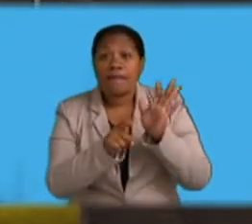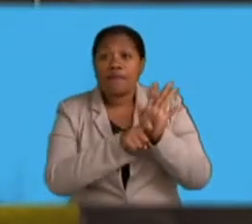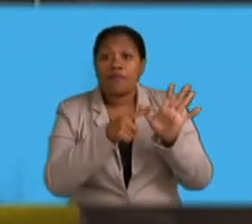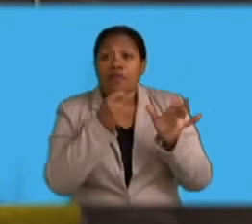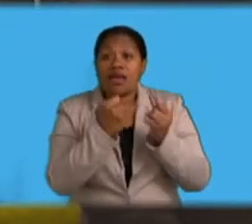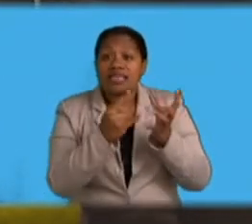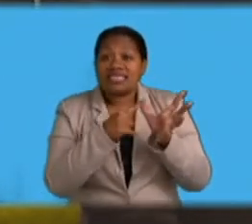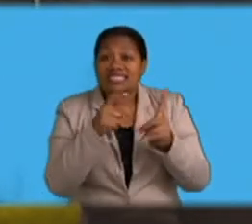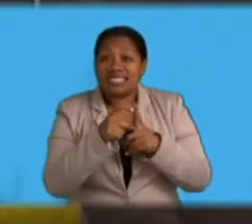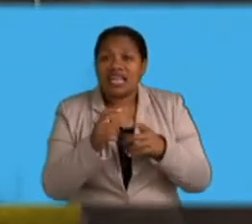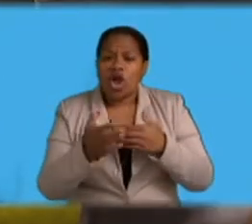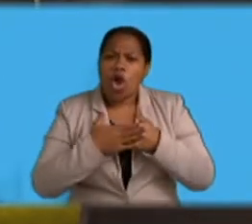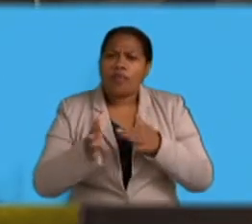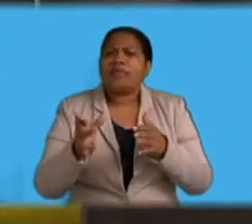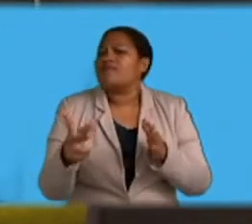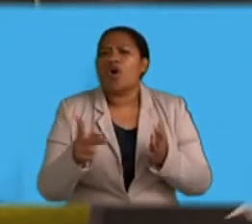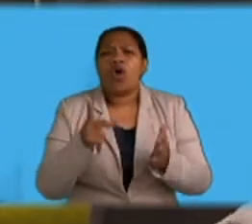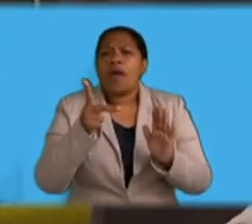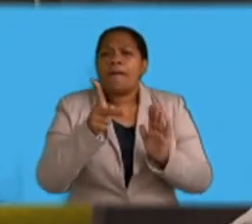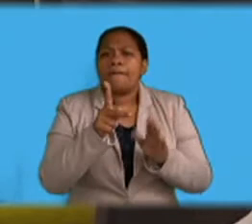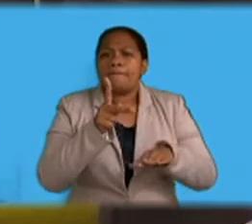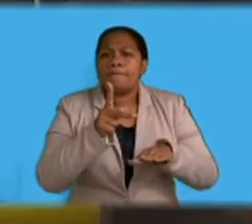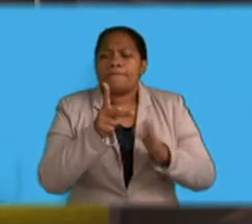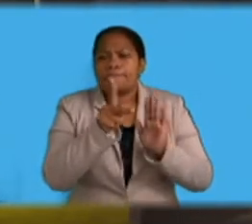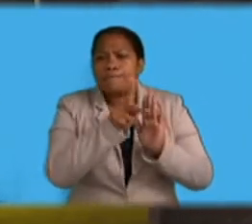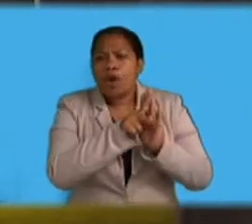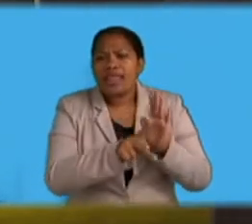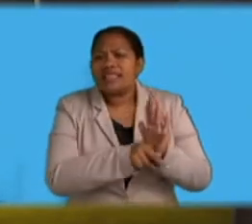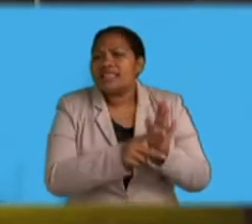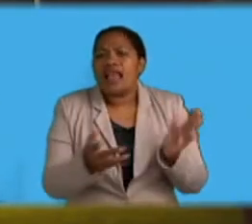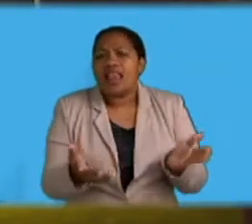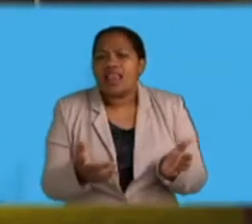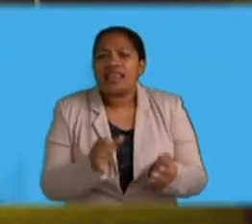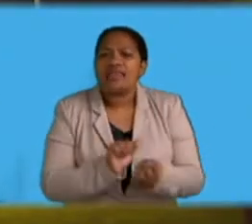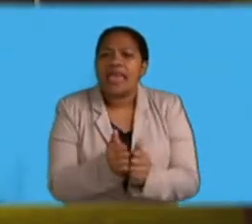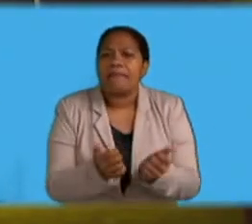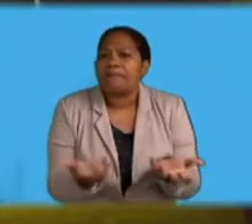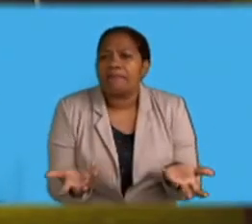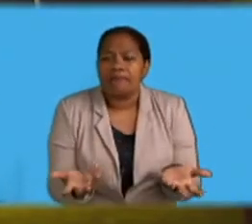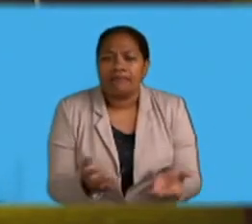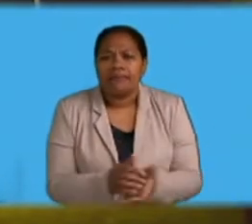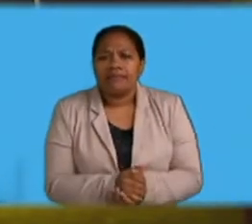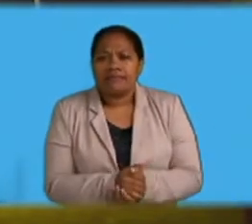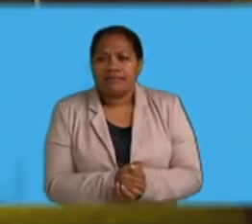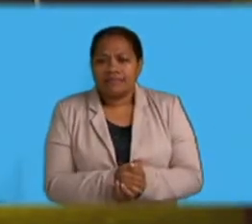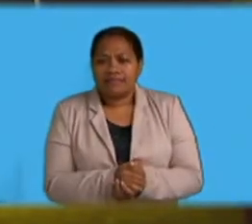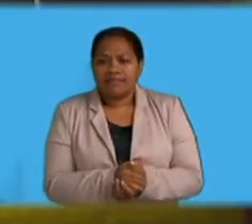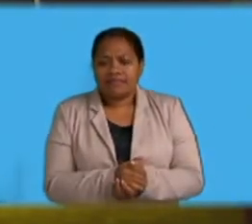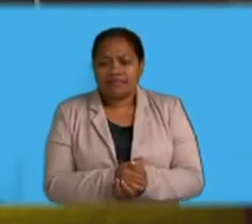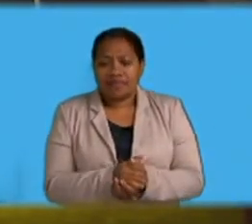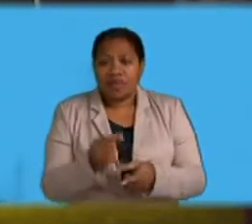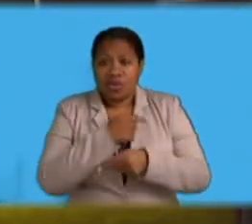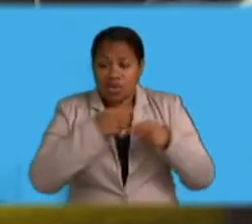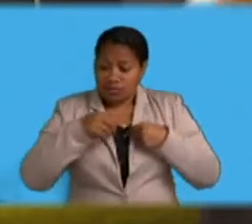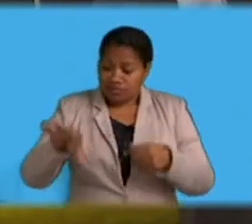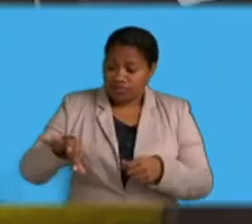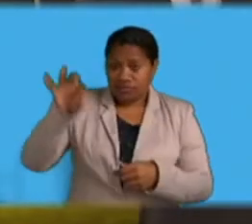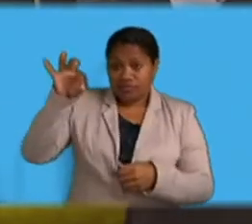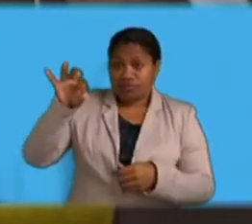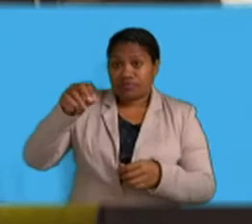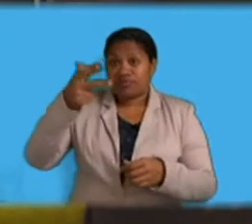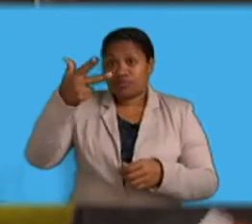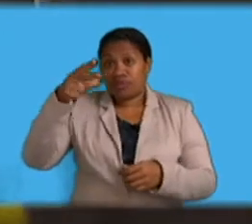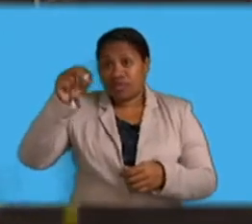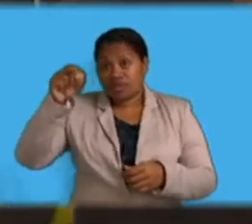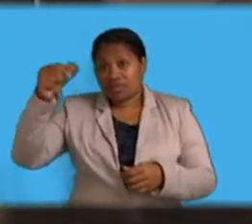gain. For political gain. Yes. Madam Speaker, when we were appointed in 2007, there was a